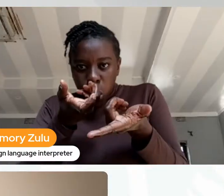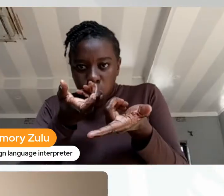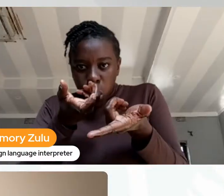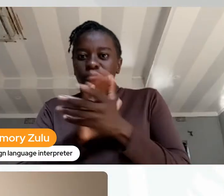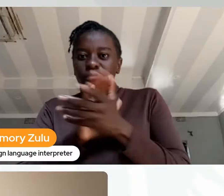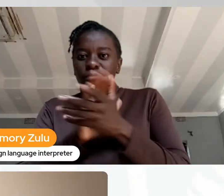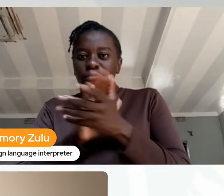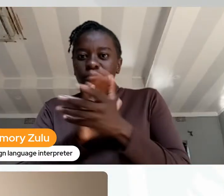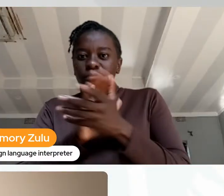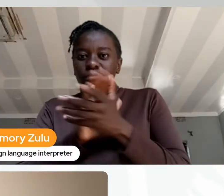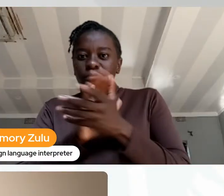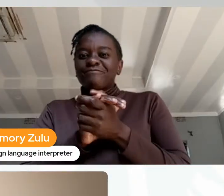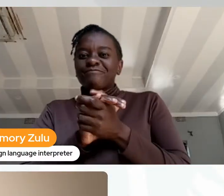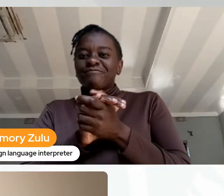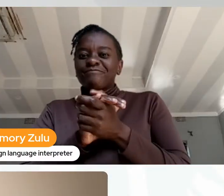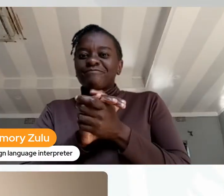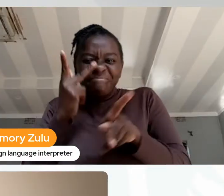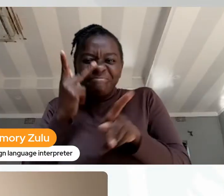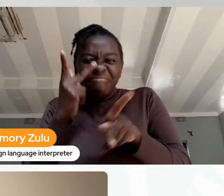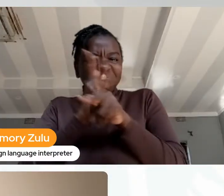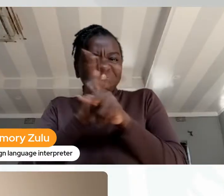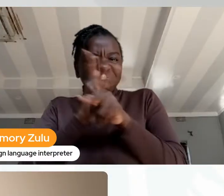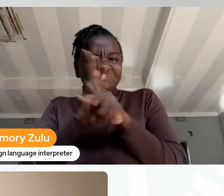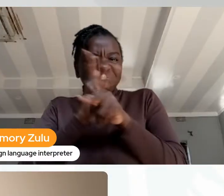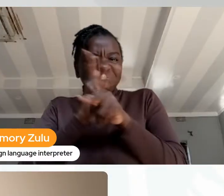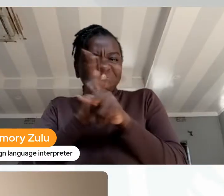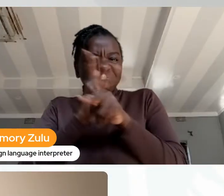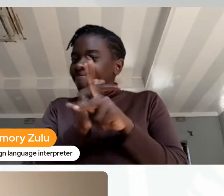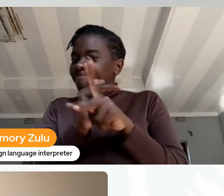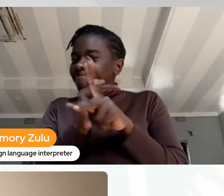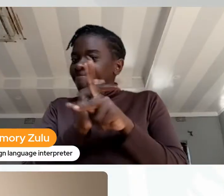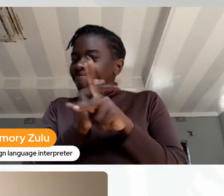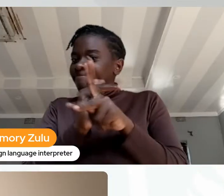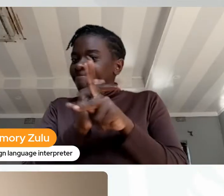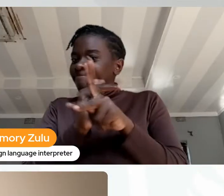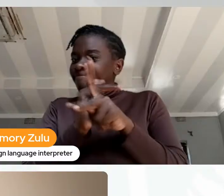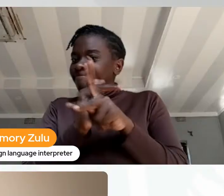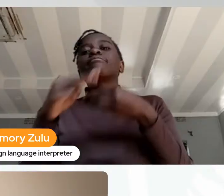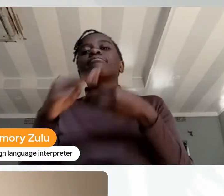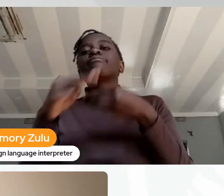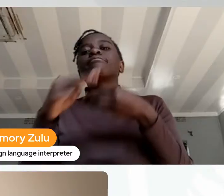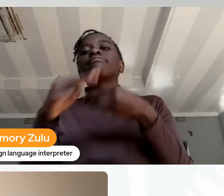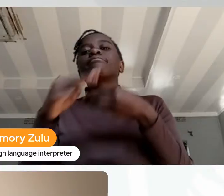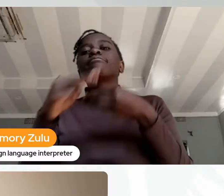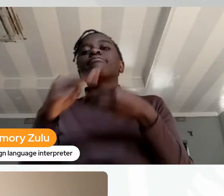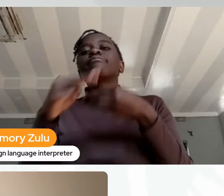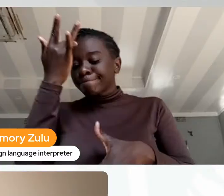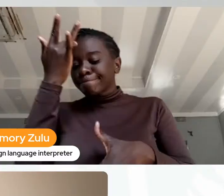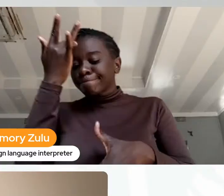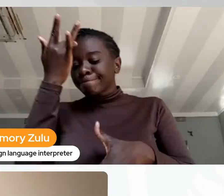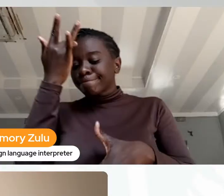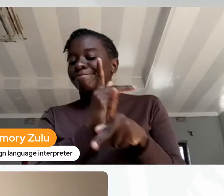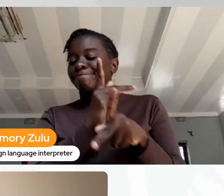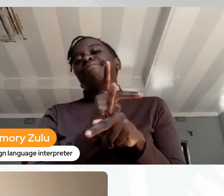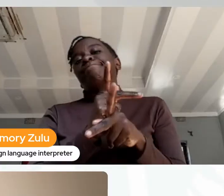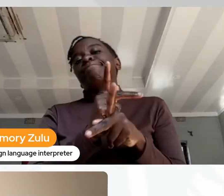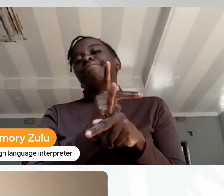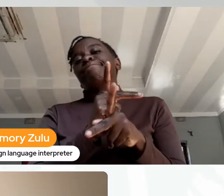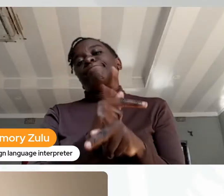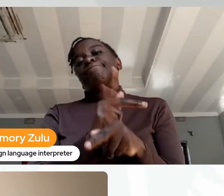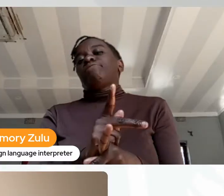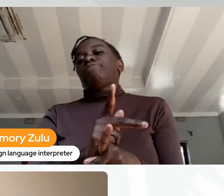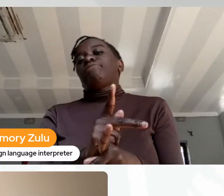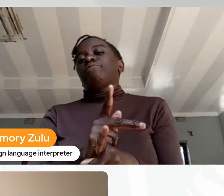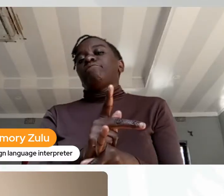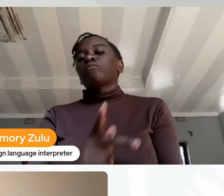active, please, immediate after sexual intercourse, urinate after sexual intercourse, because it helps to